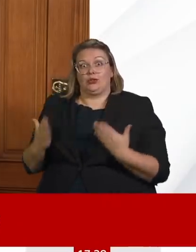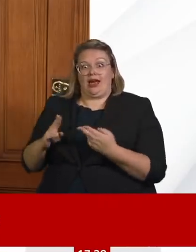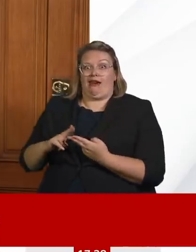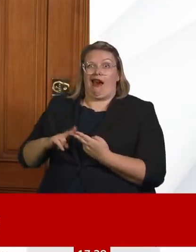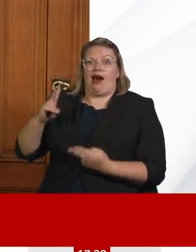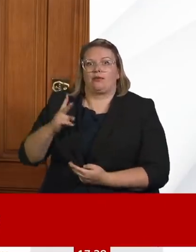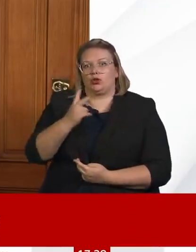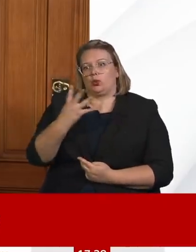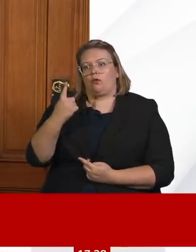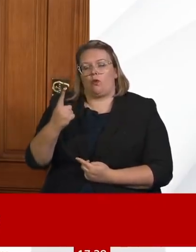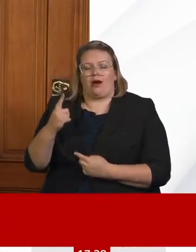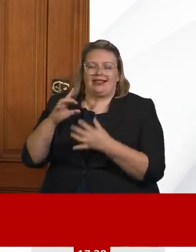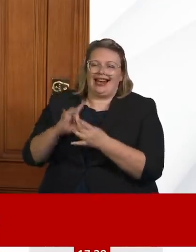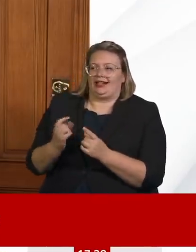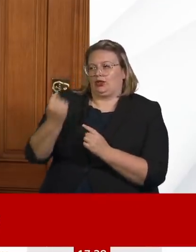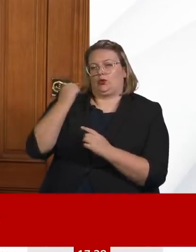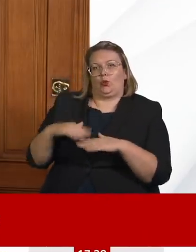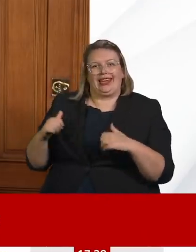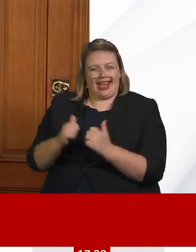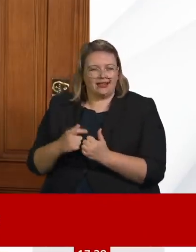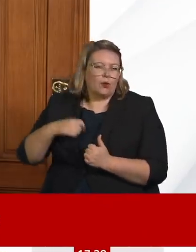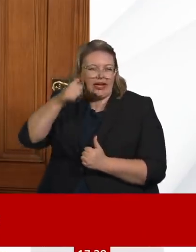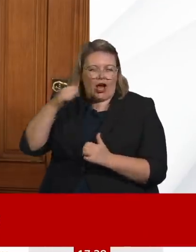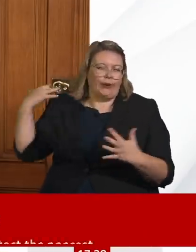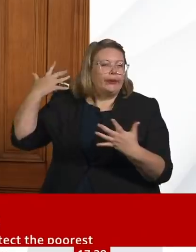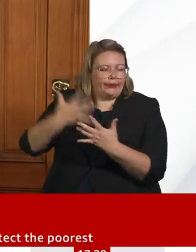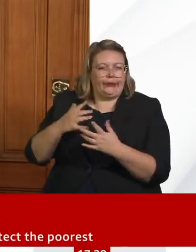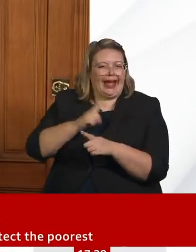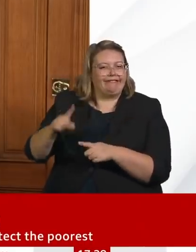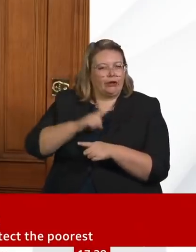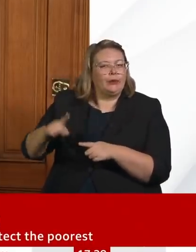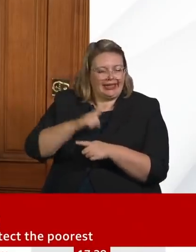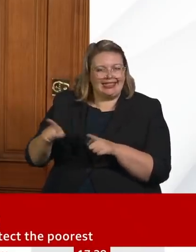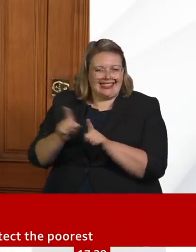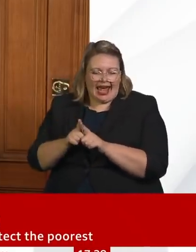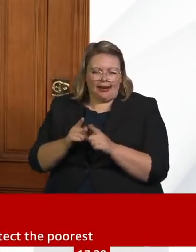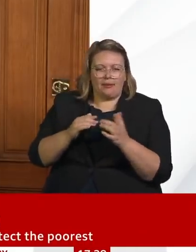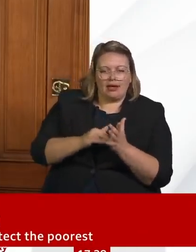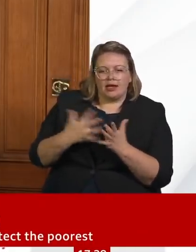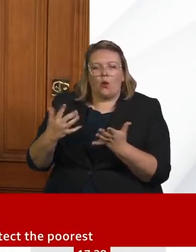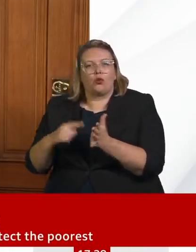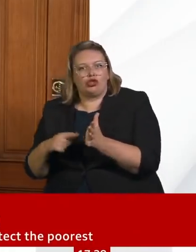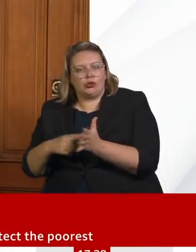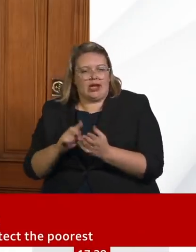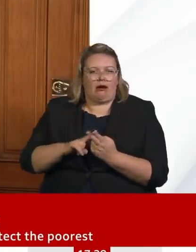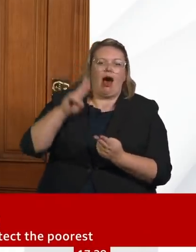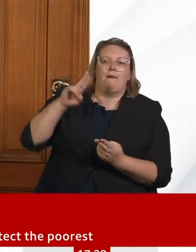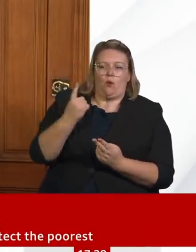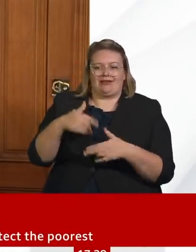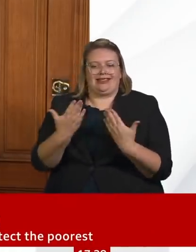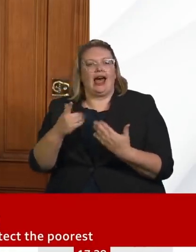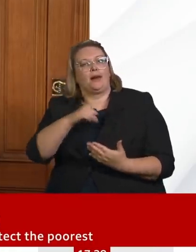related to the weekly pattern of slightly lower figures at the weekend and then a kind of catch-up early in the week.